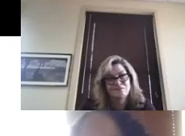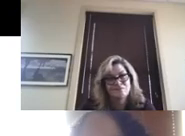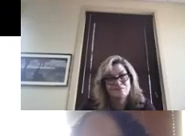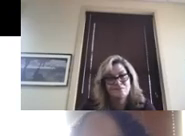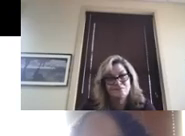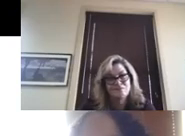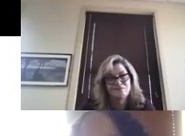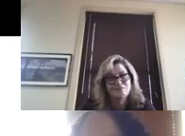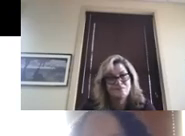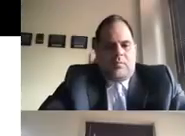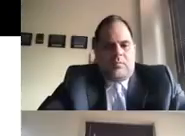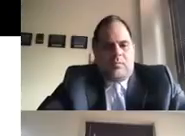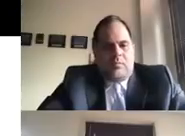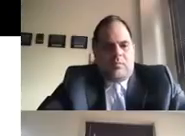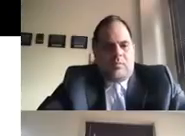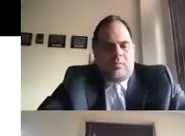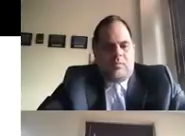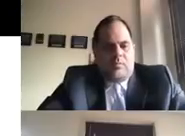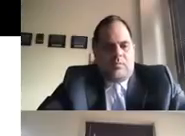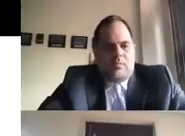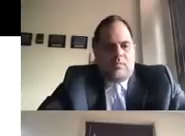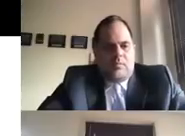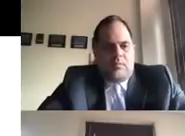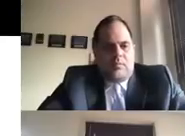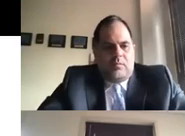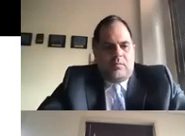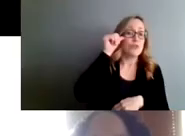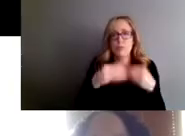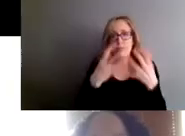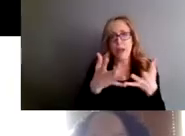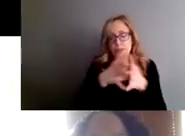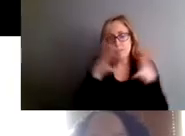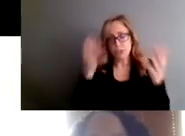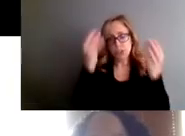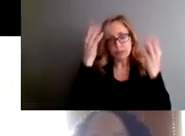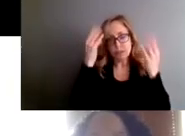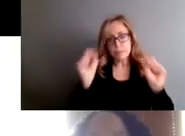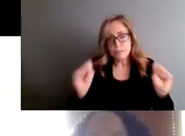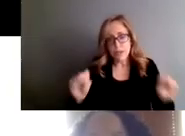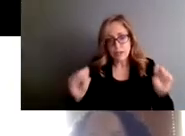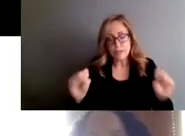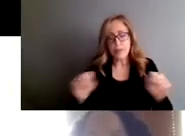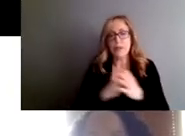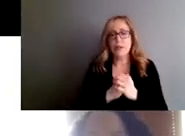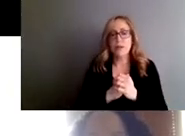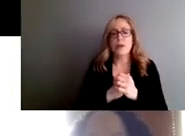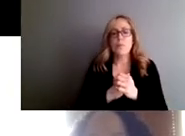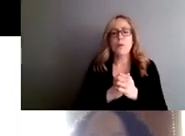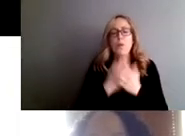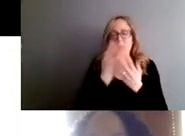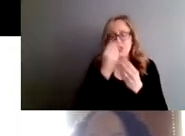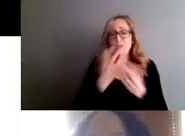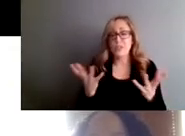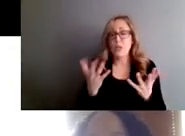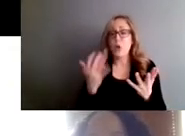centralized sessions to give you as much information as we have available. But we also want you to know that there